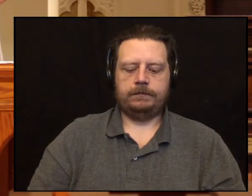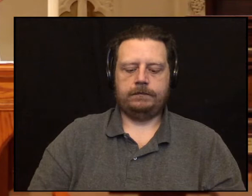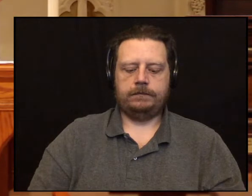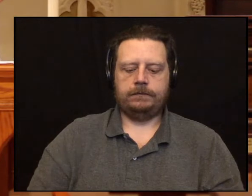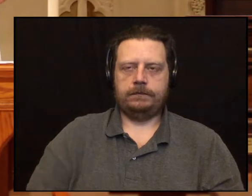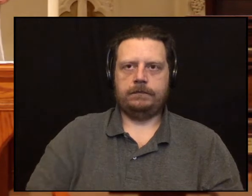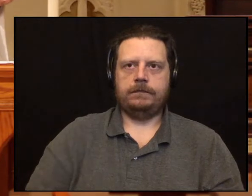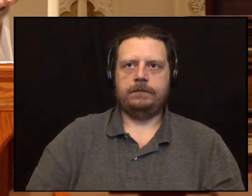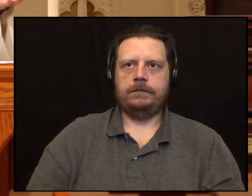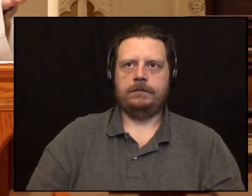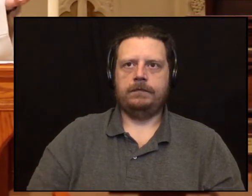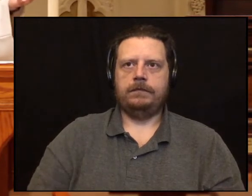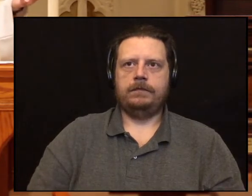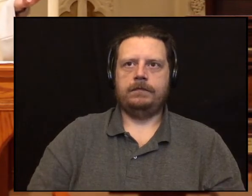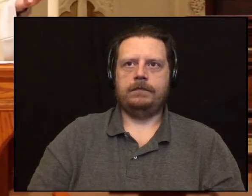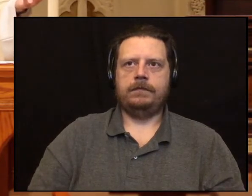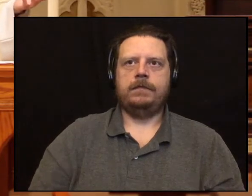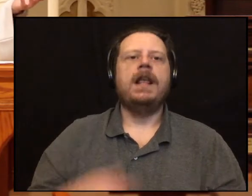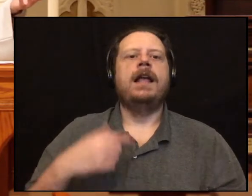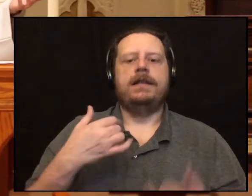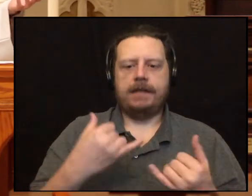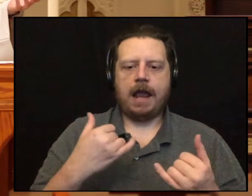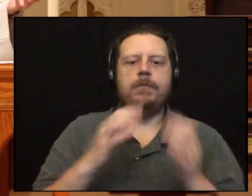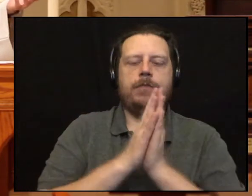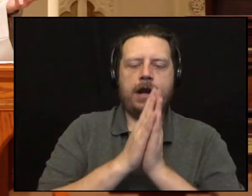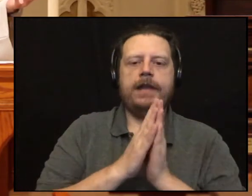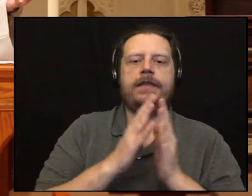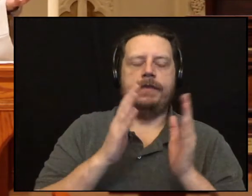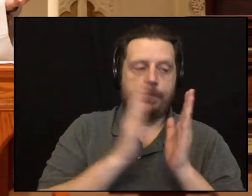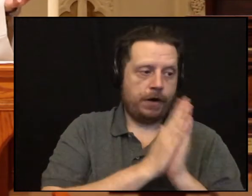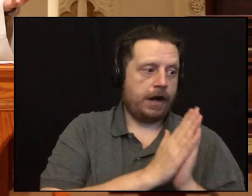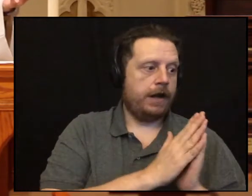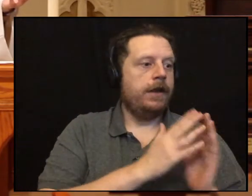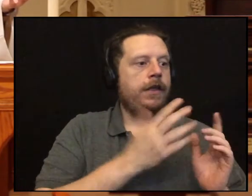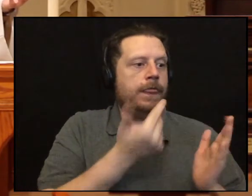Let us pray the prayer that the risen Christ has given us.